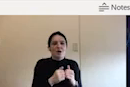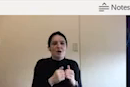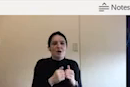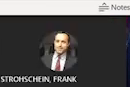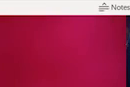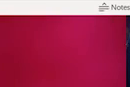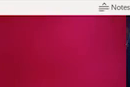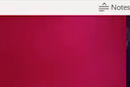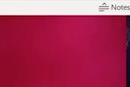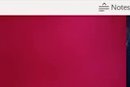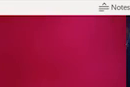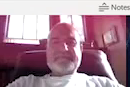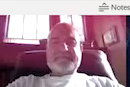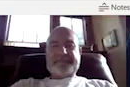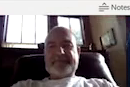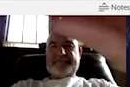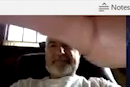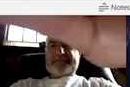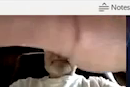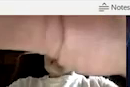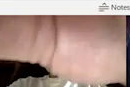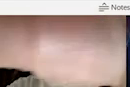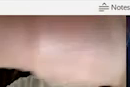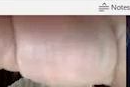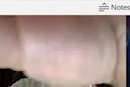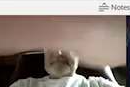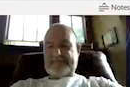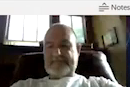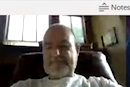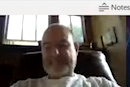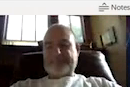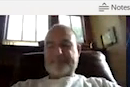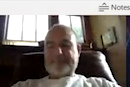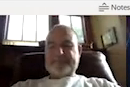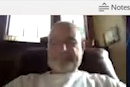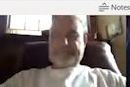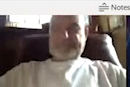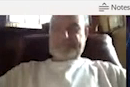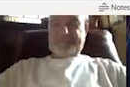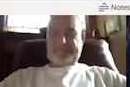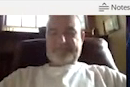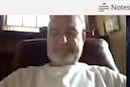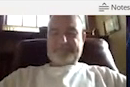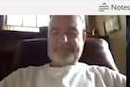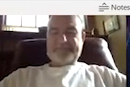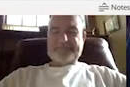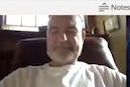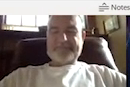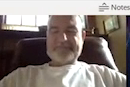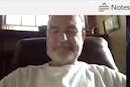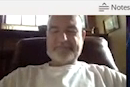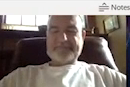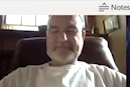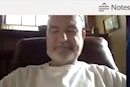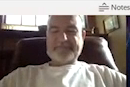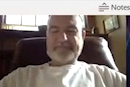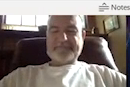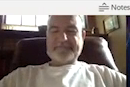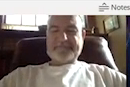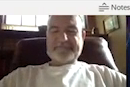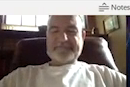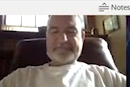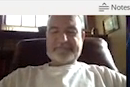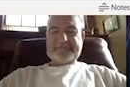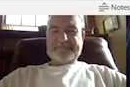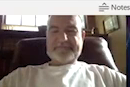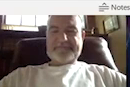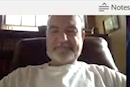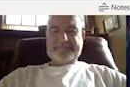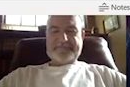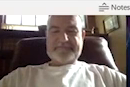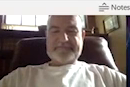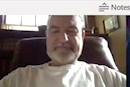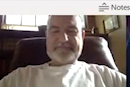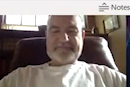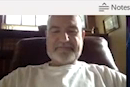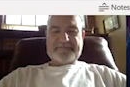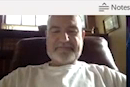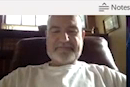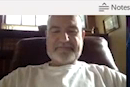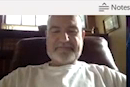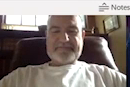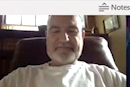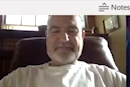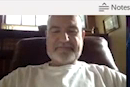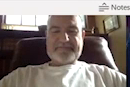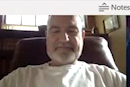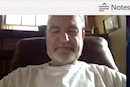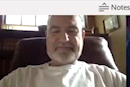learning a lot of math, maybe, or falling asleep. I don't know, one of the two. But they're always questioning. There's like, when am I ever going to